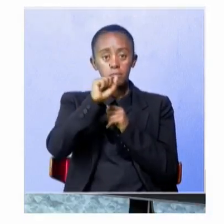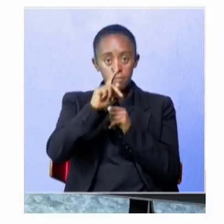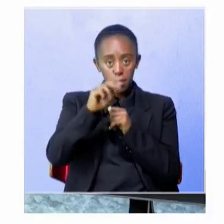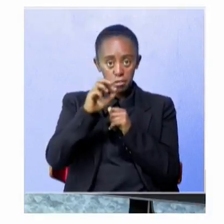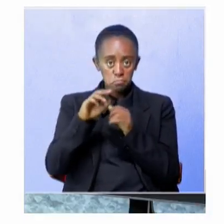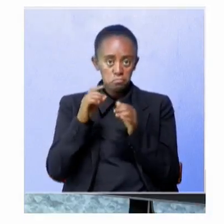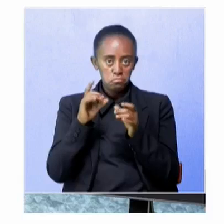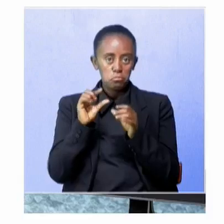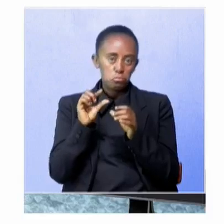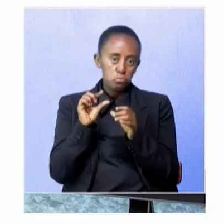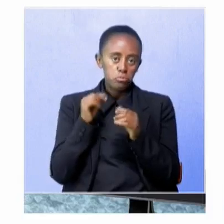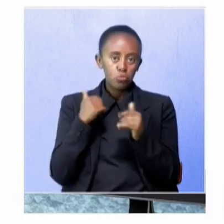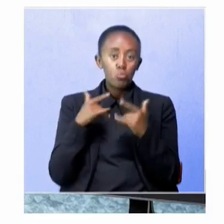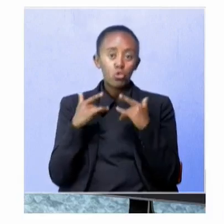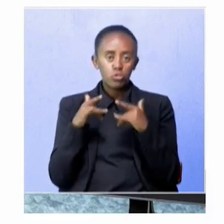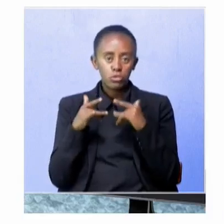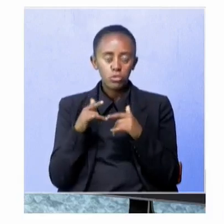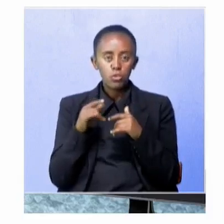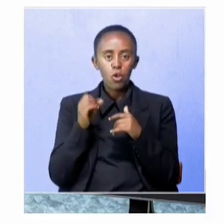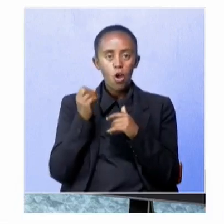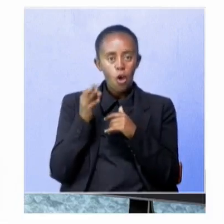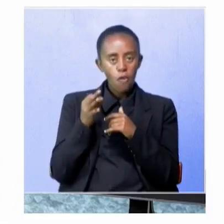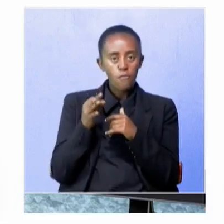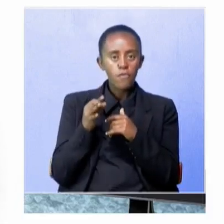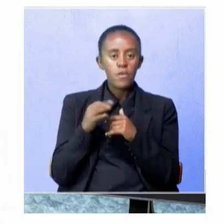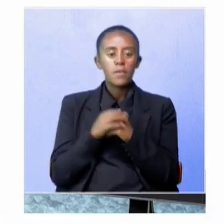of anger